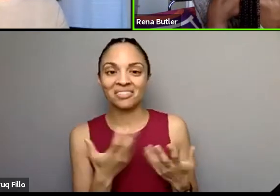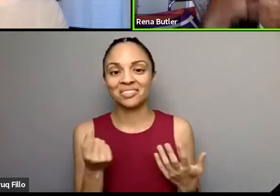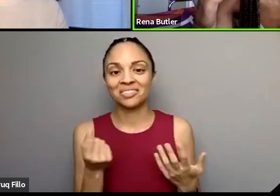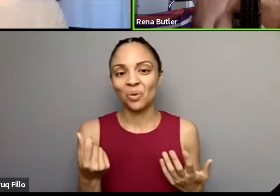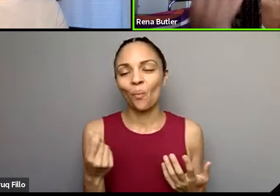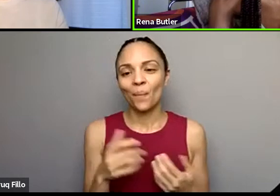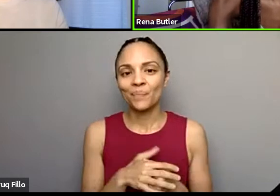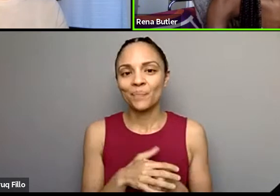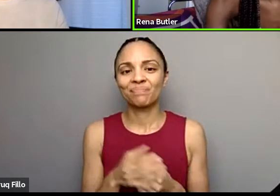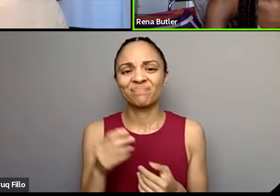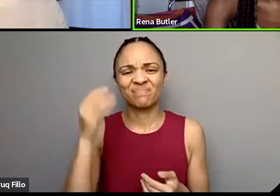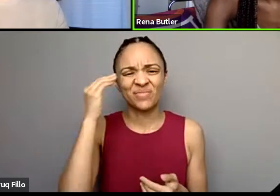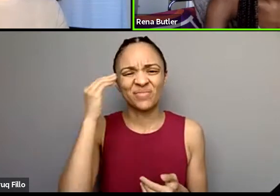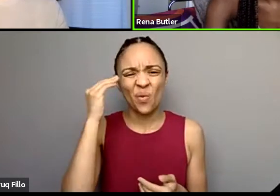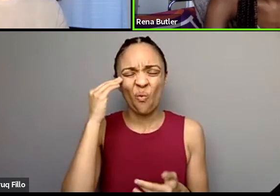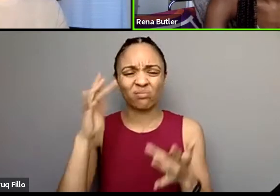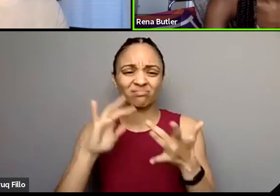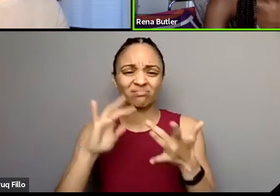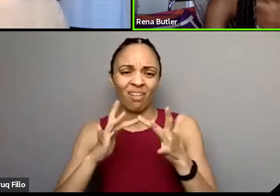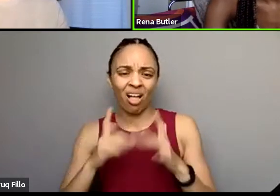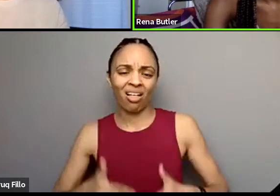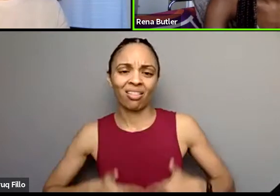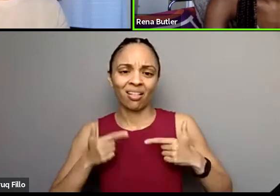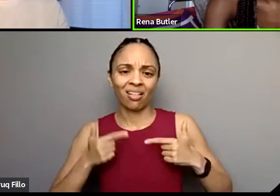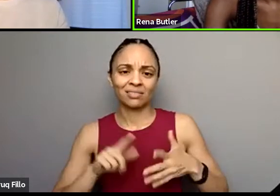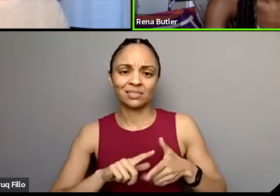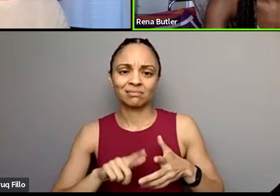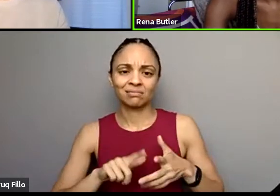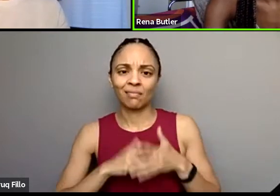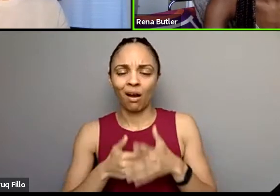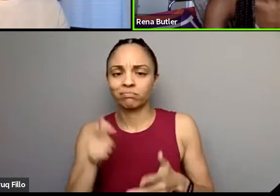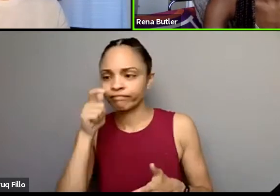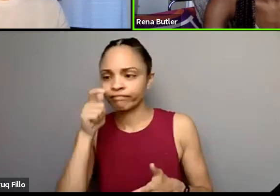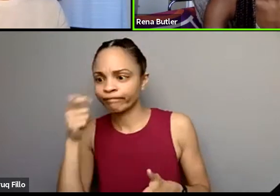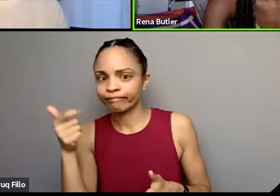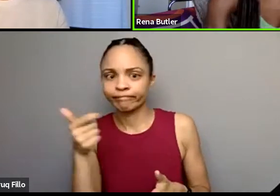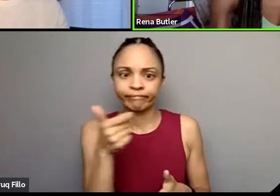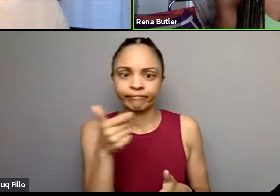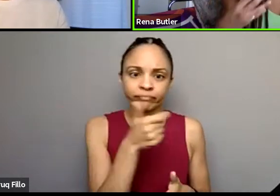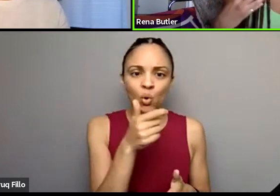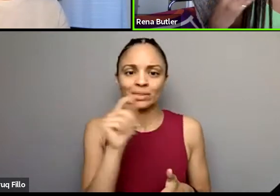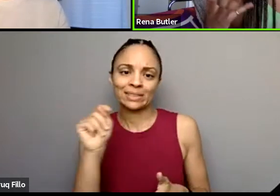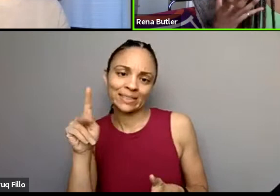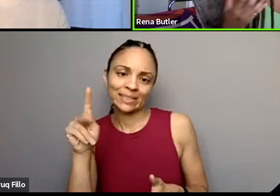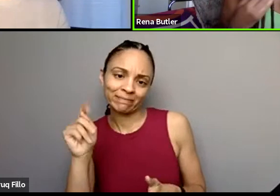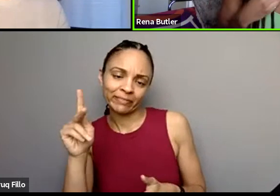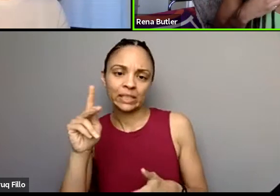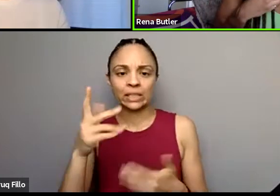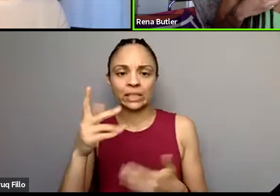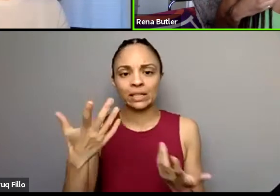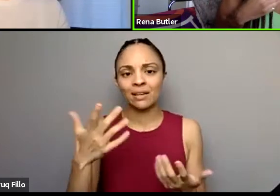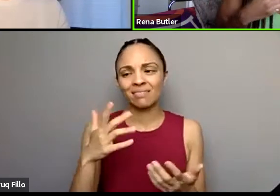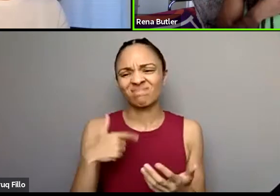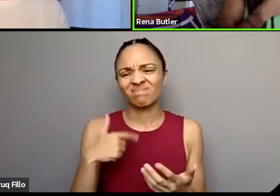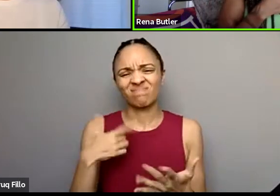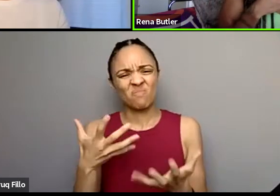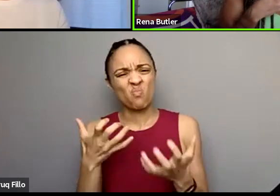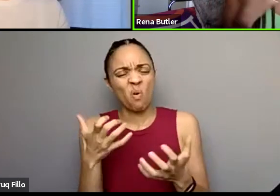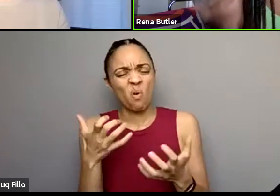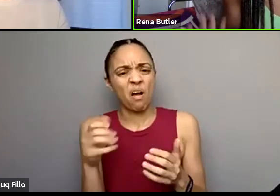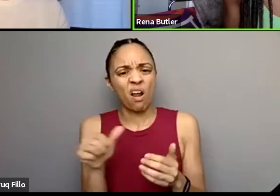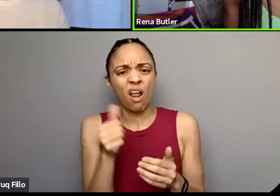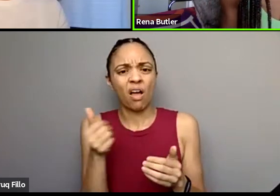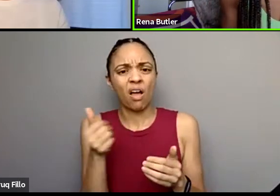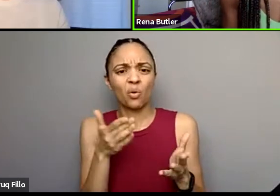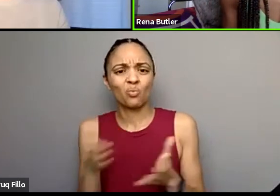your eyes get so tired. And I really wanted to find another creative outlet that would unlock pockets